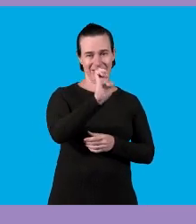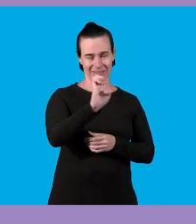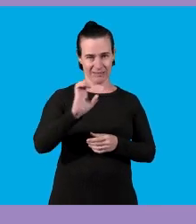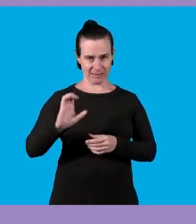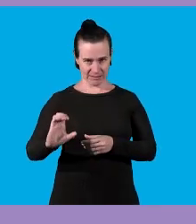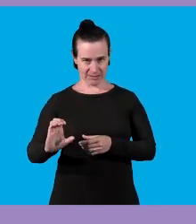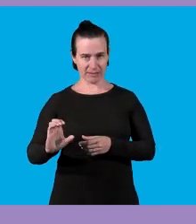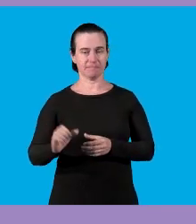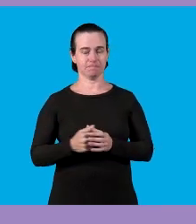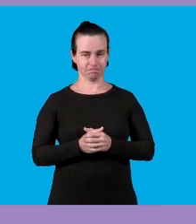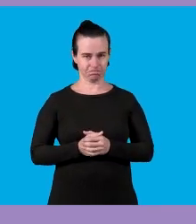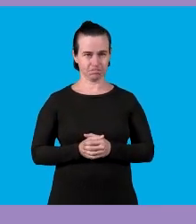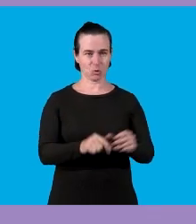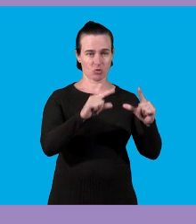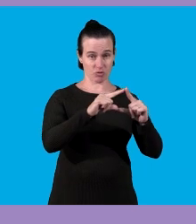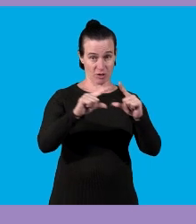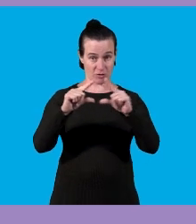DCE.